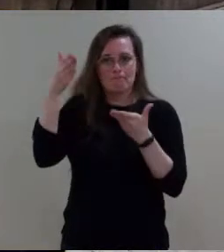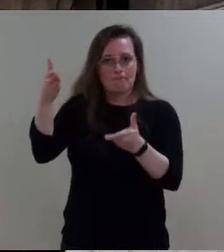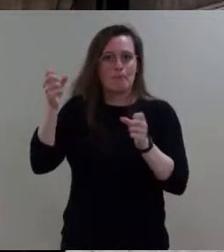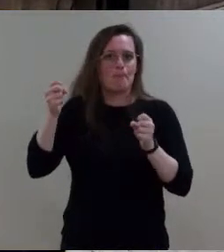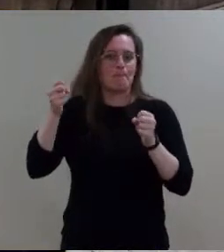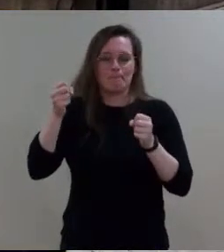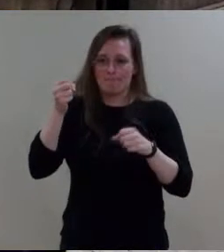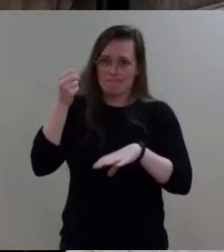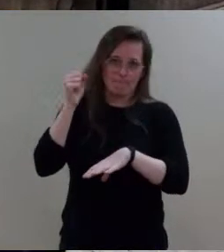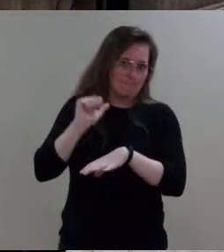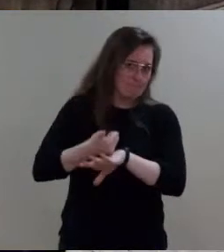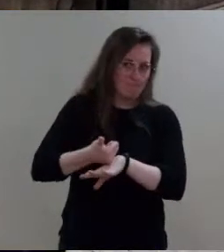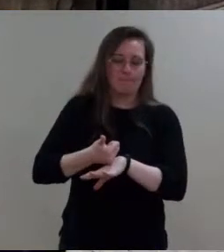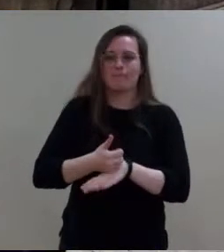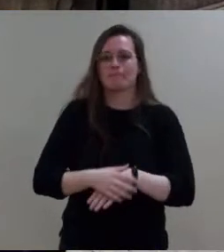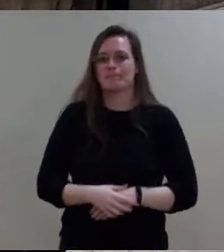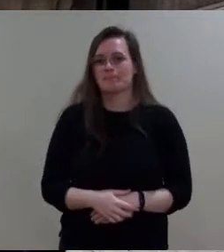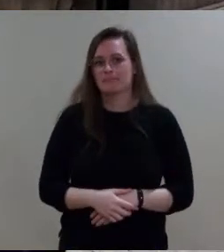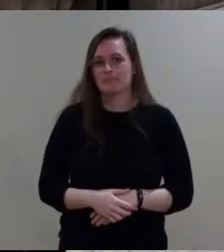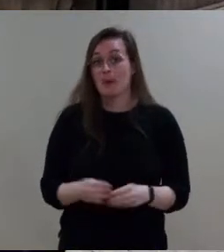discussion?